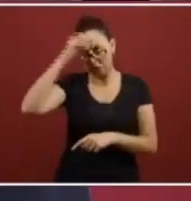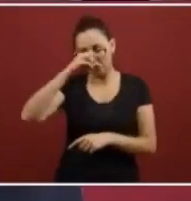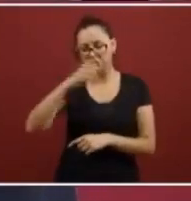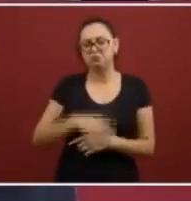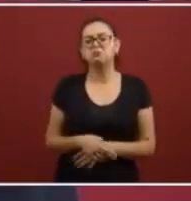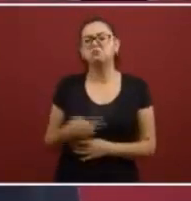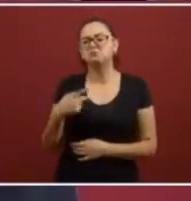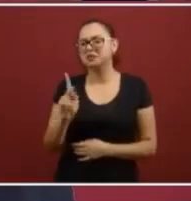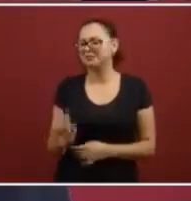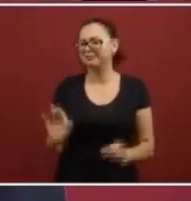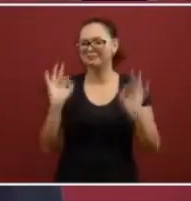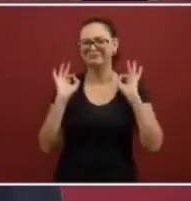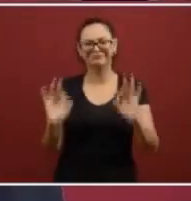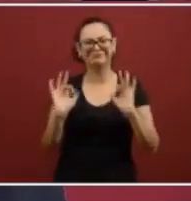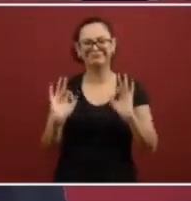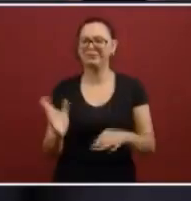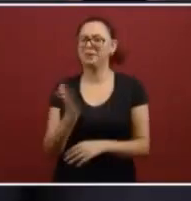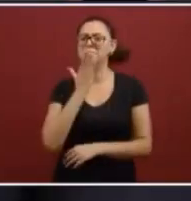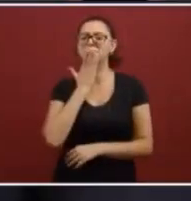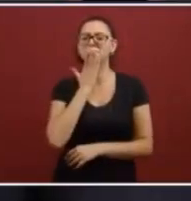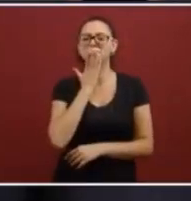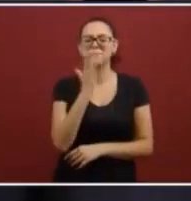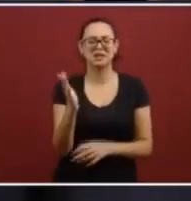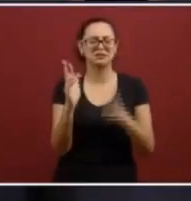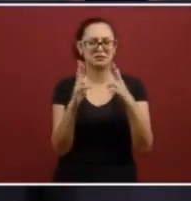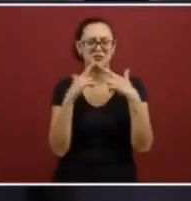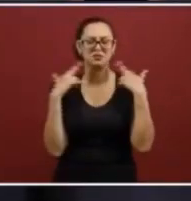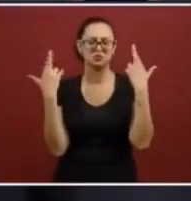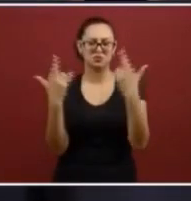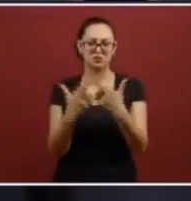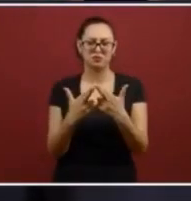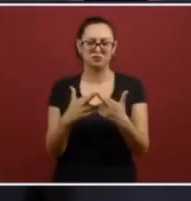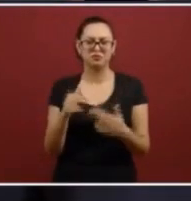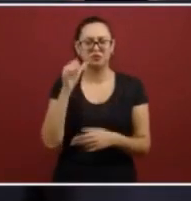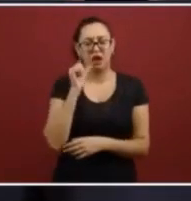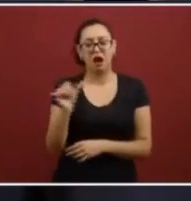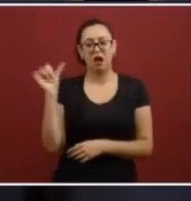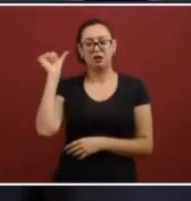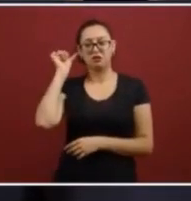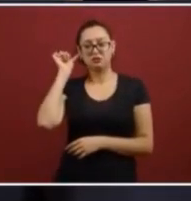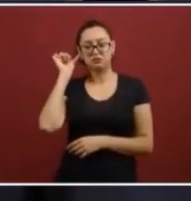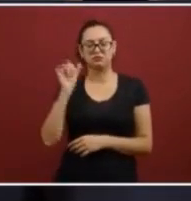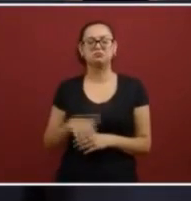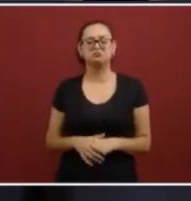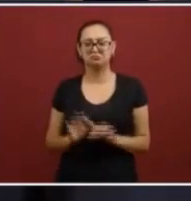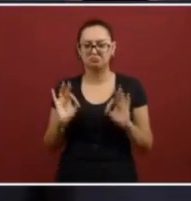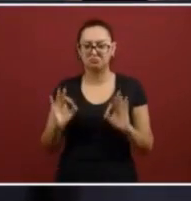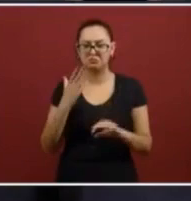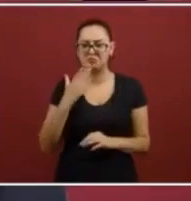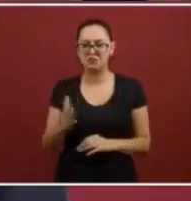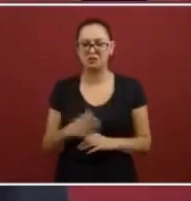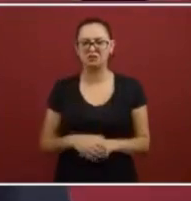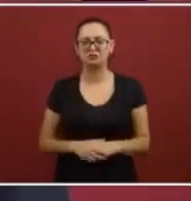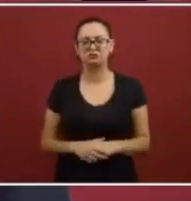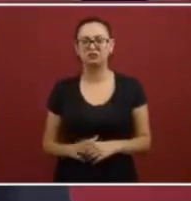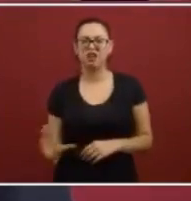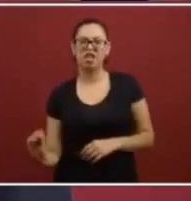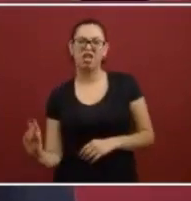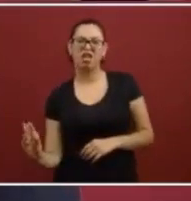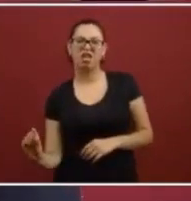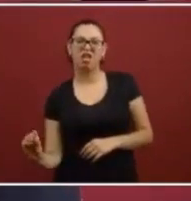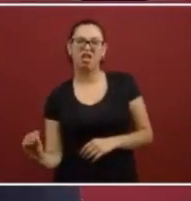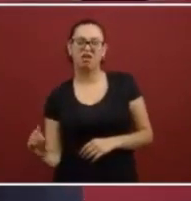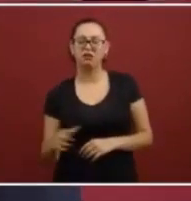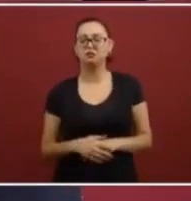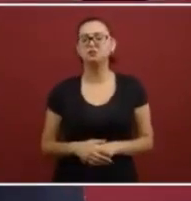democracy. bien la reunión But the del reunion día went de very well ayer. from yesterday. Varias And y